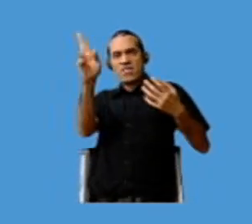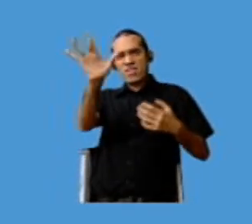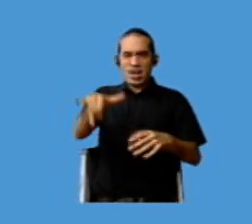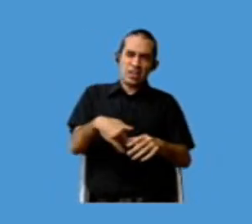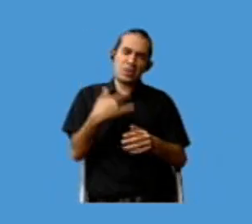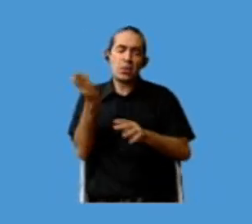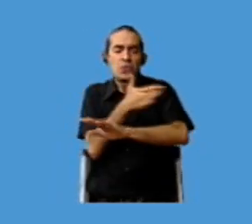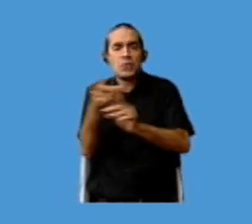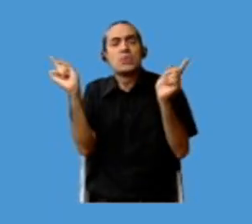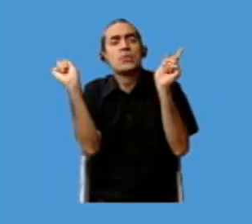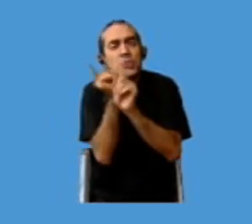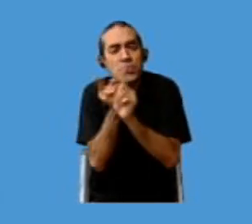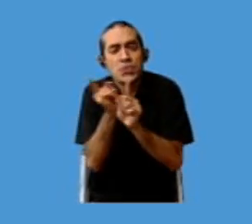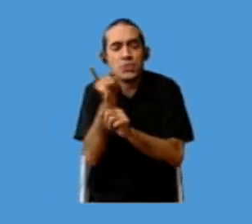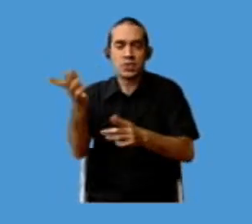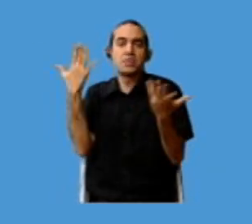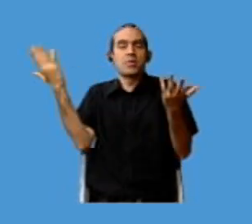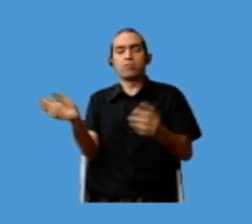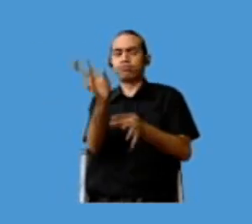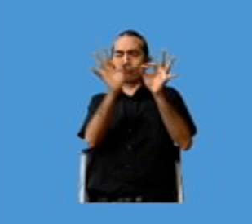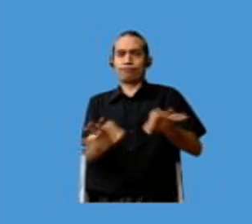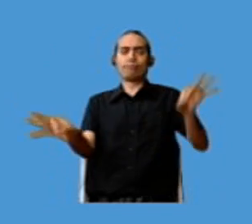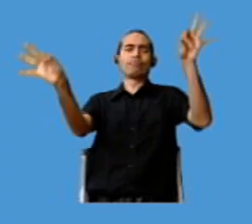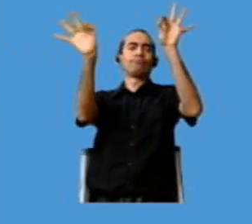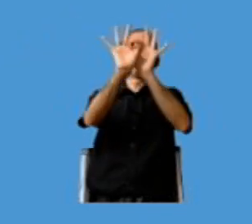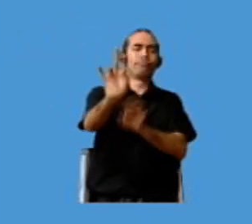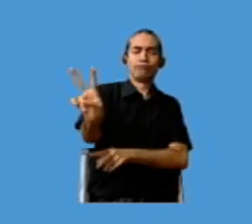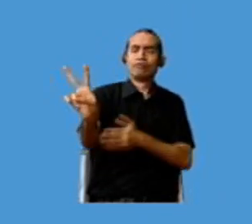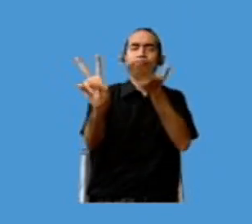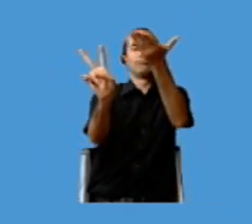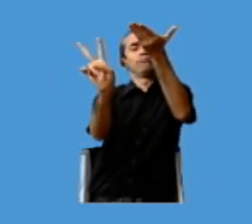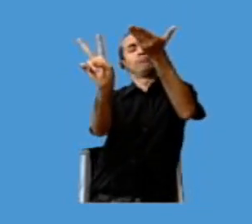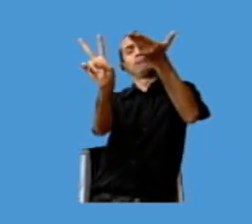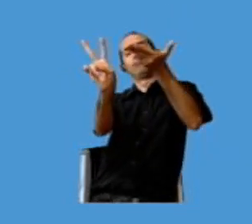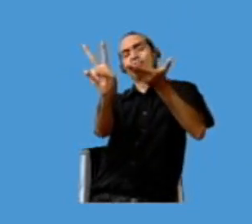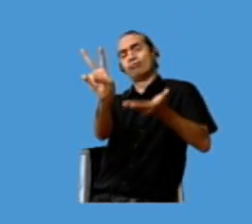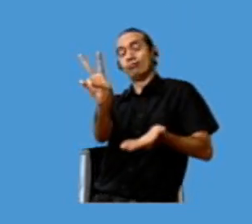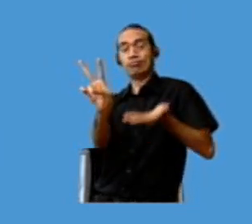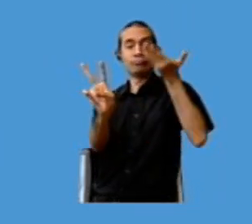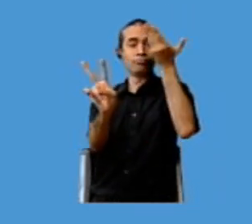little song for the valuable letter D.